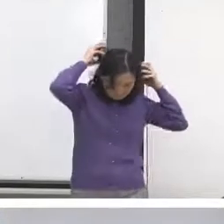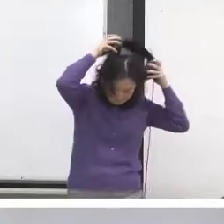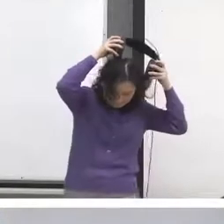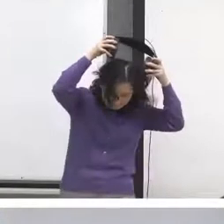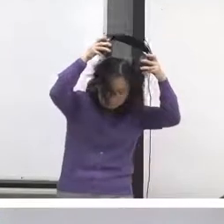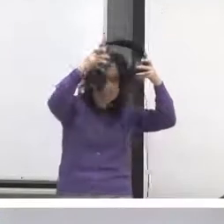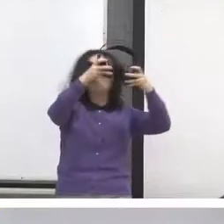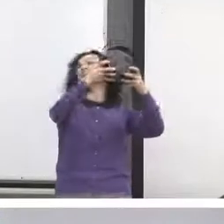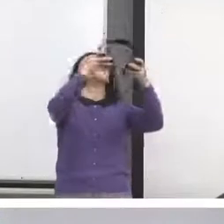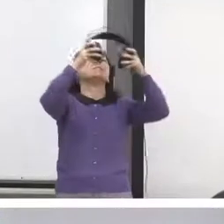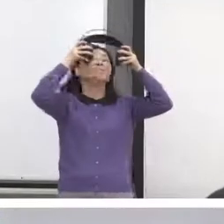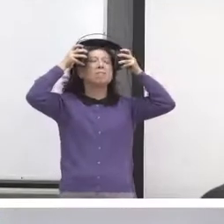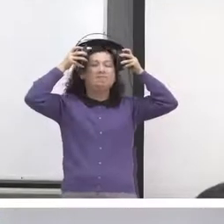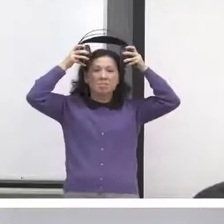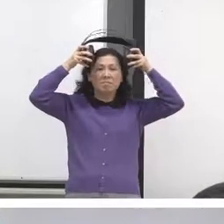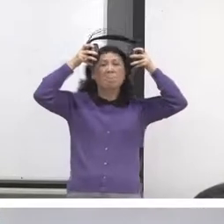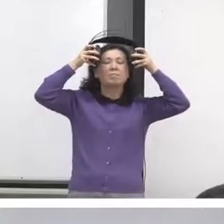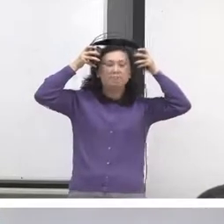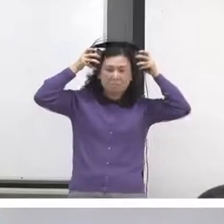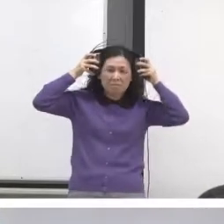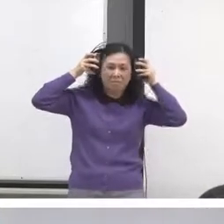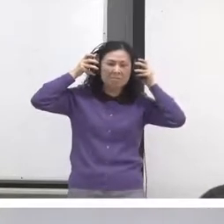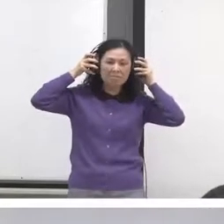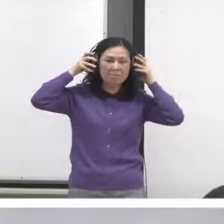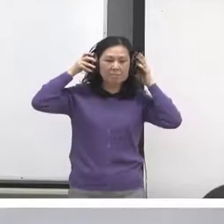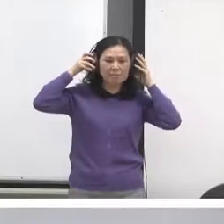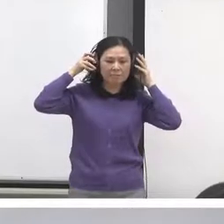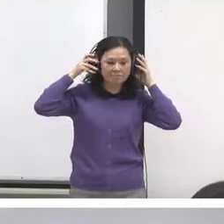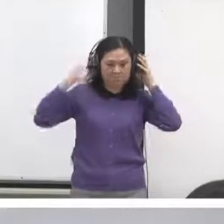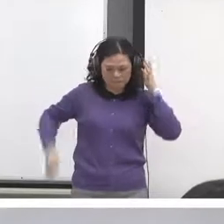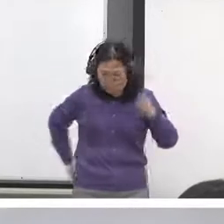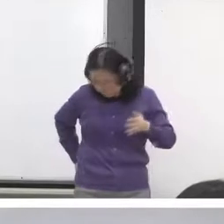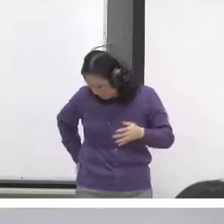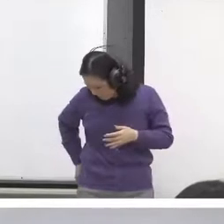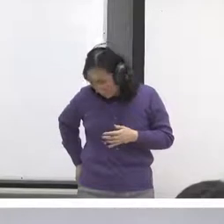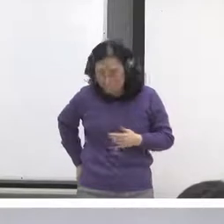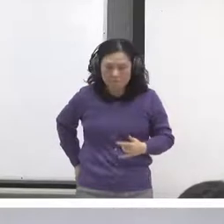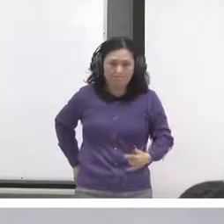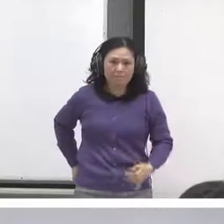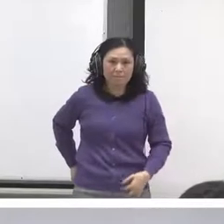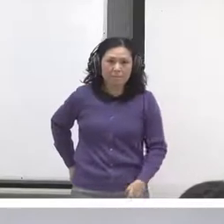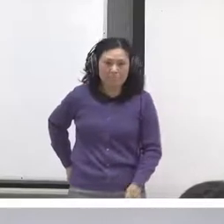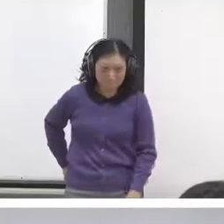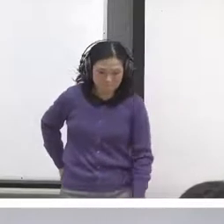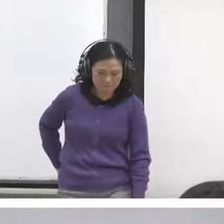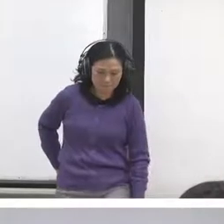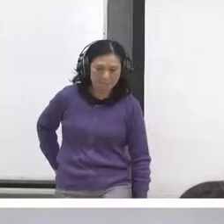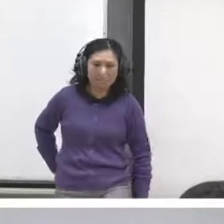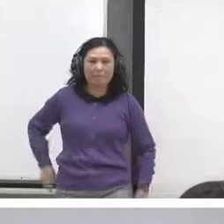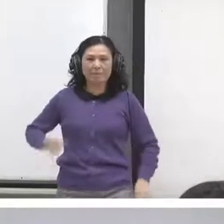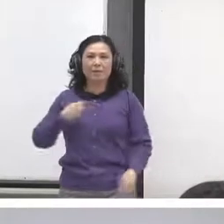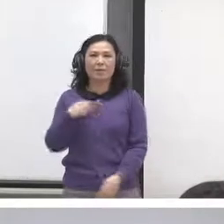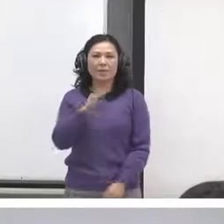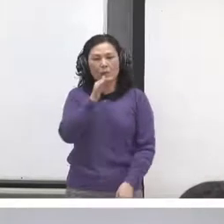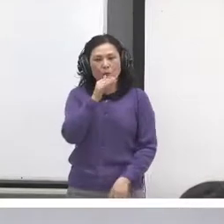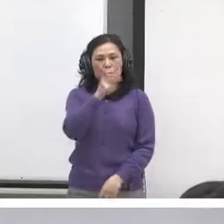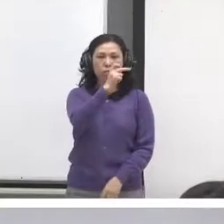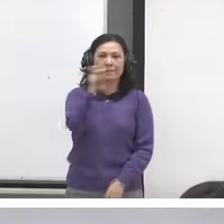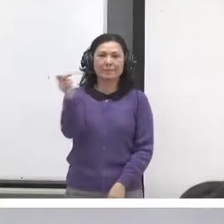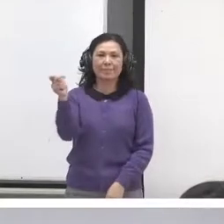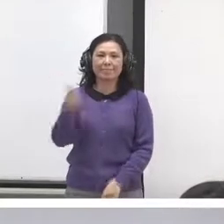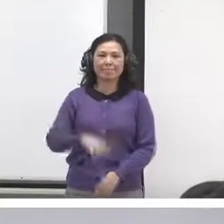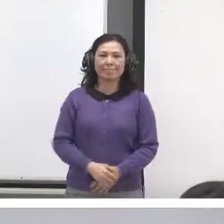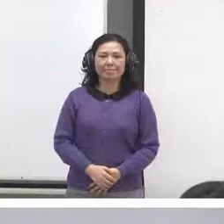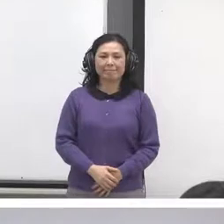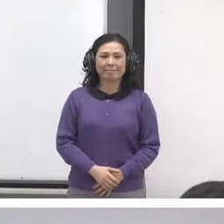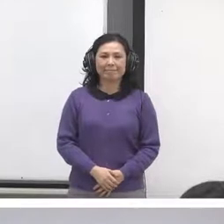Okay. I will speak in English because I think Mommy and me will use English to do the presentation. This is